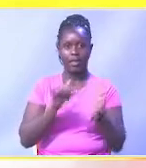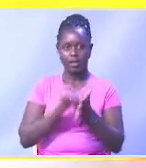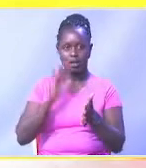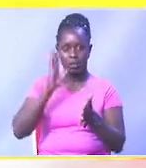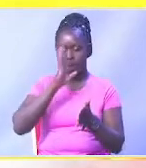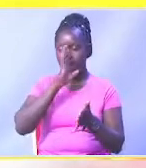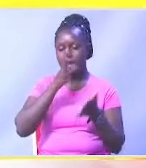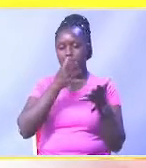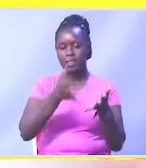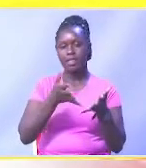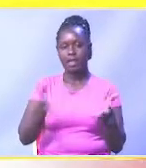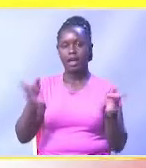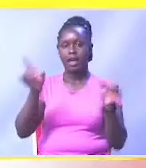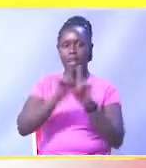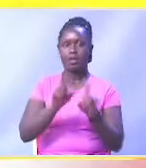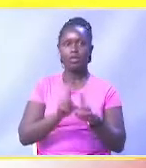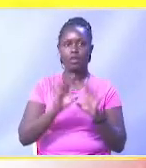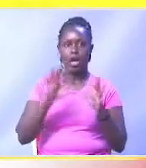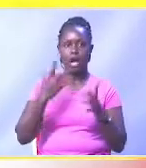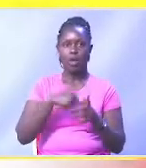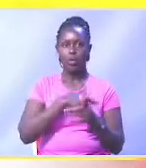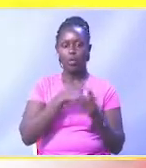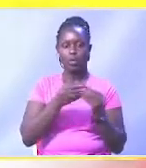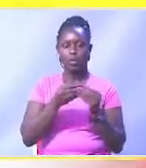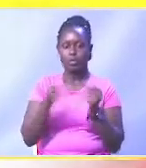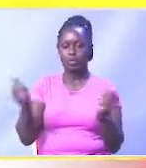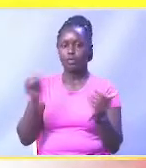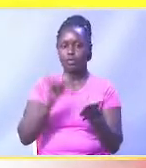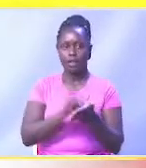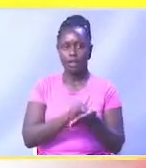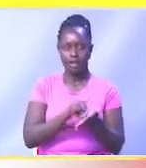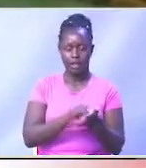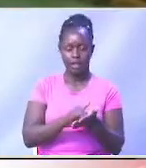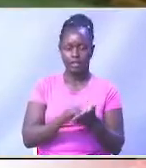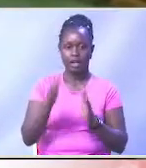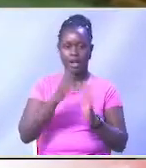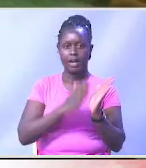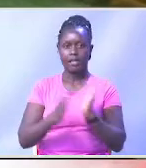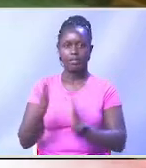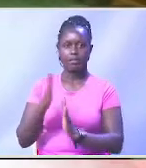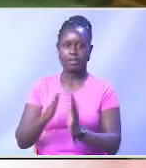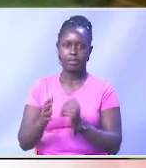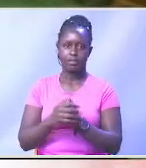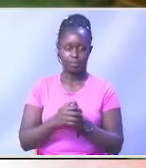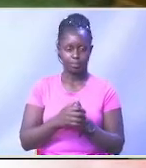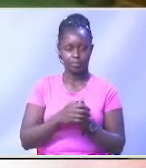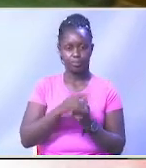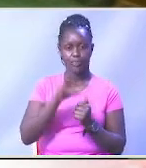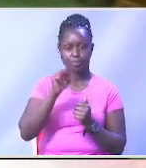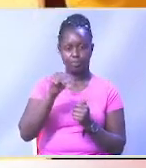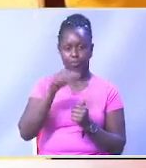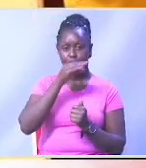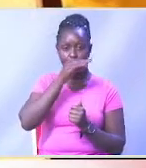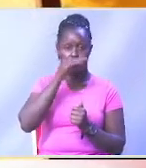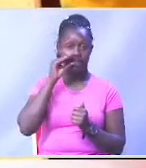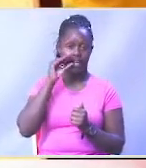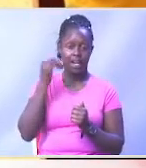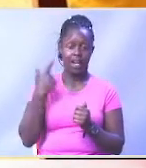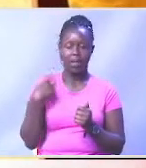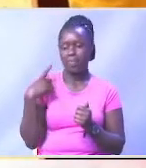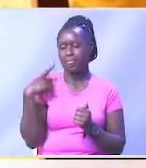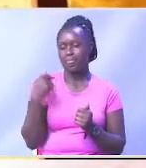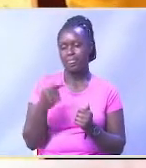itakuwako how we are going to sort out that particular arrangement. Musalia Mudavadi has, however, in the recent